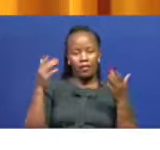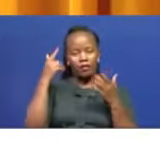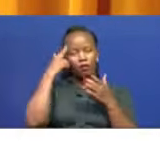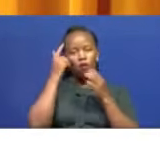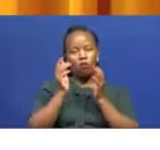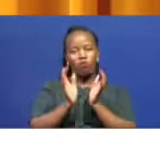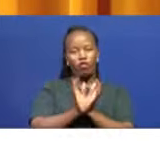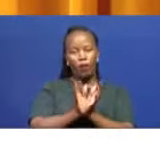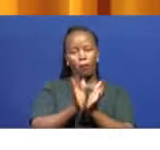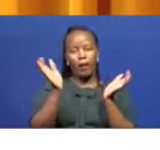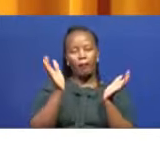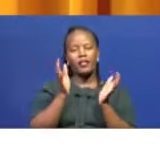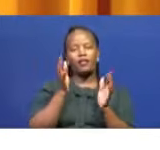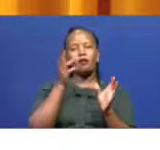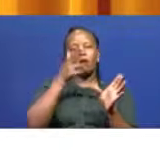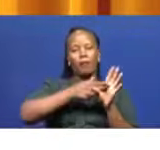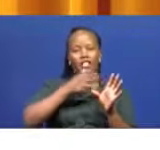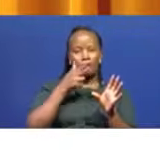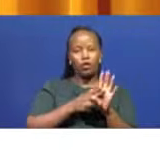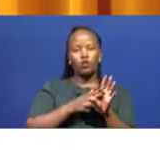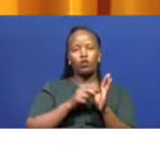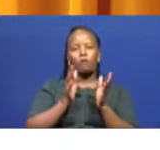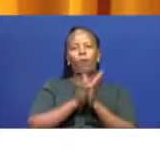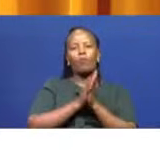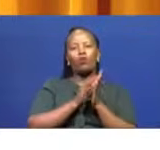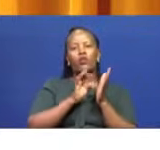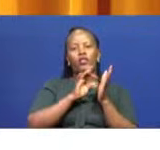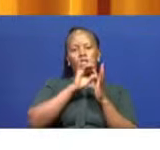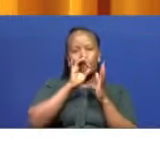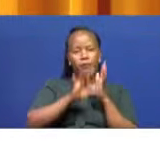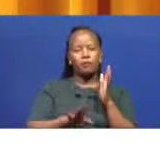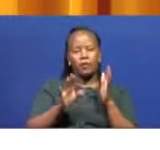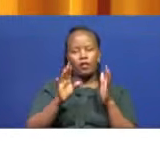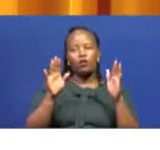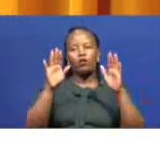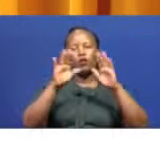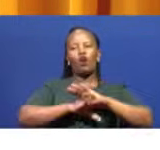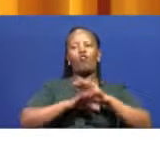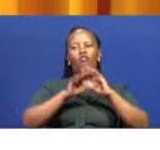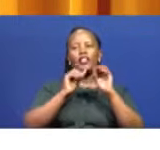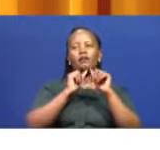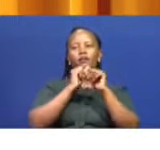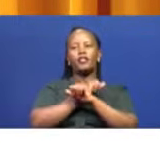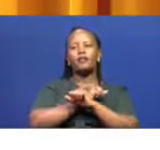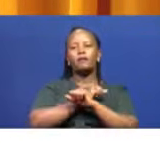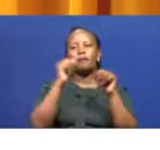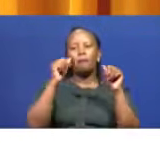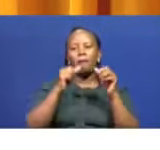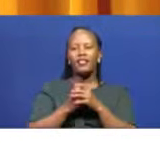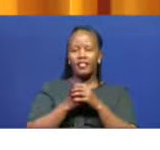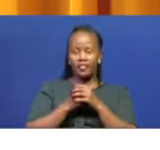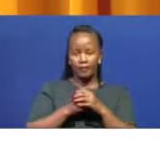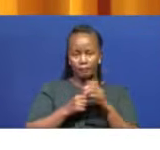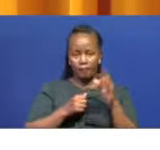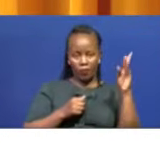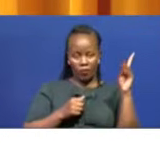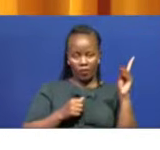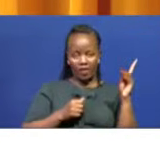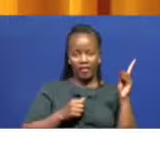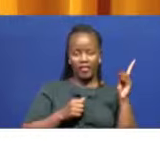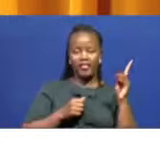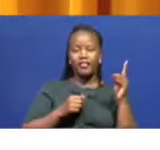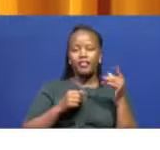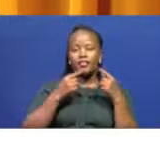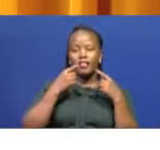public participation relating to the impeachment of a Deputy President. D, a declaration that the